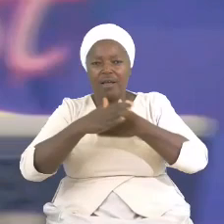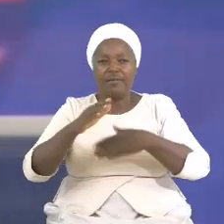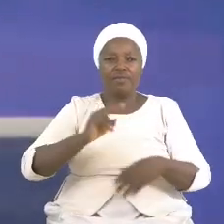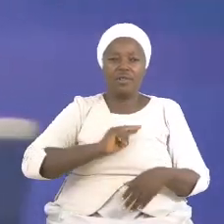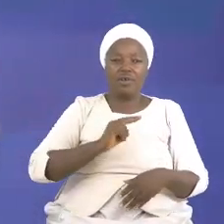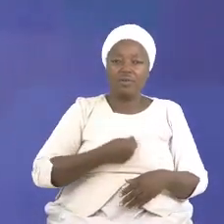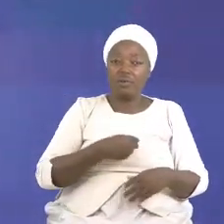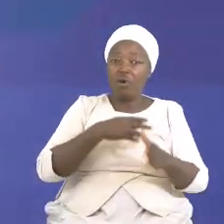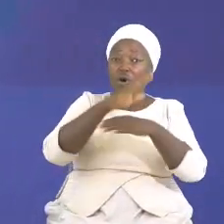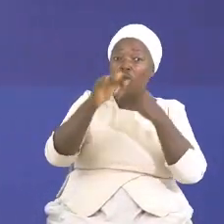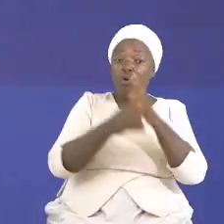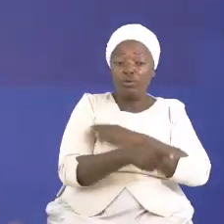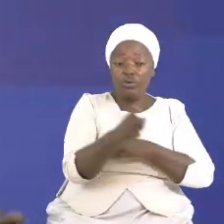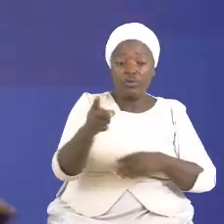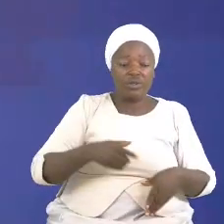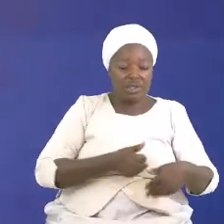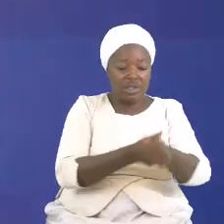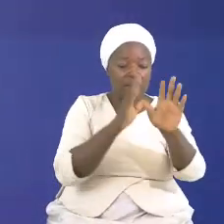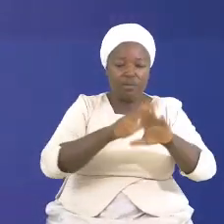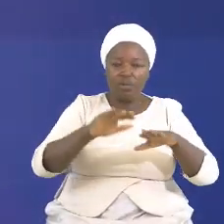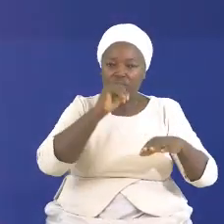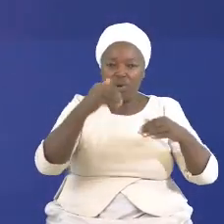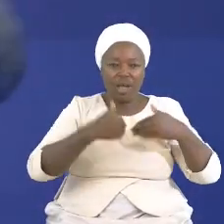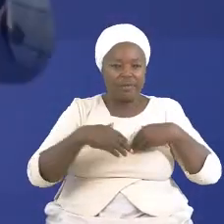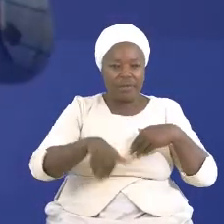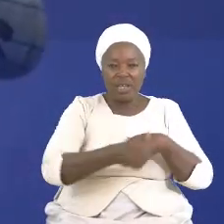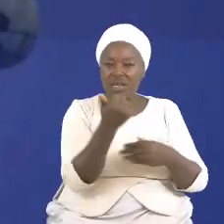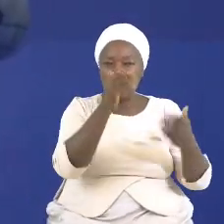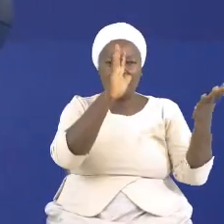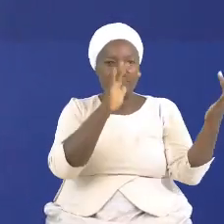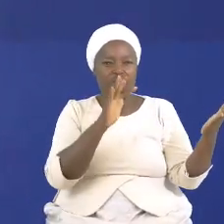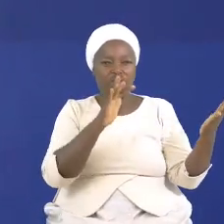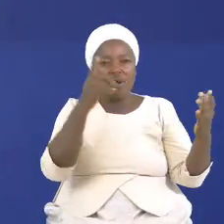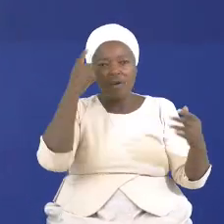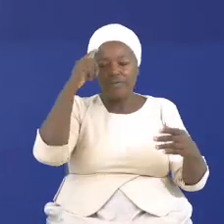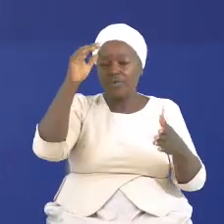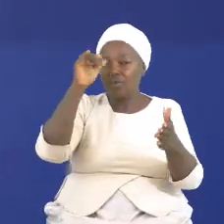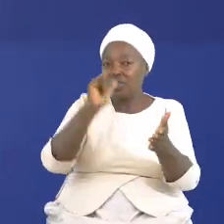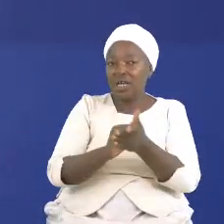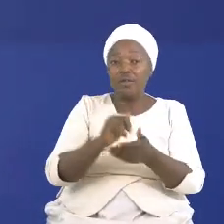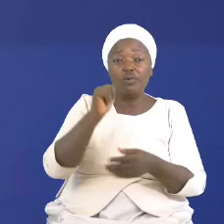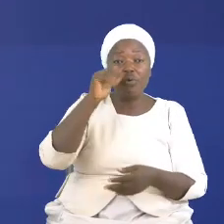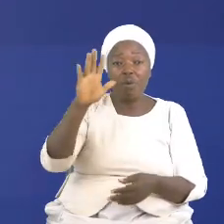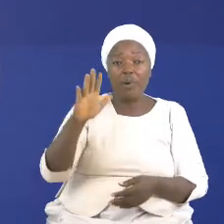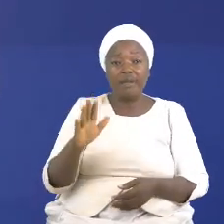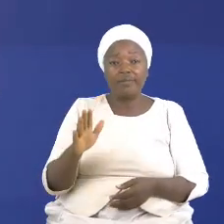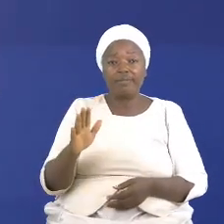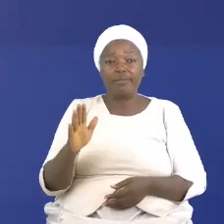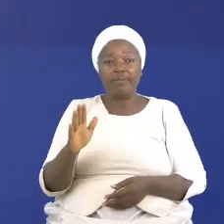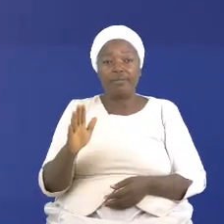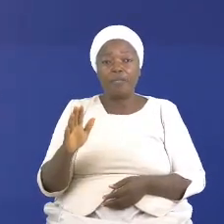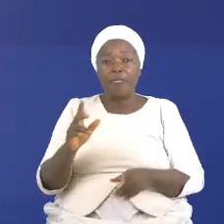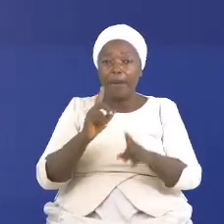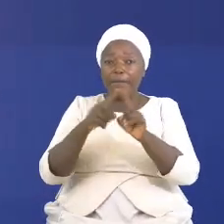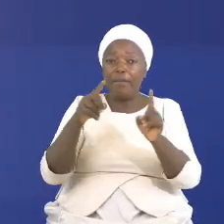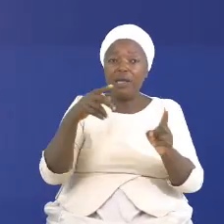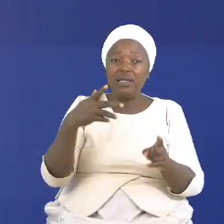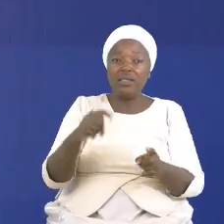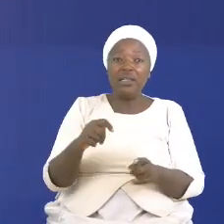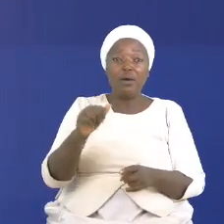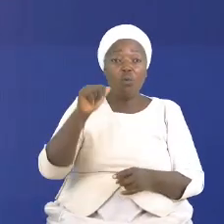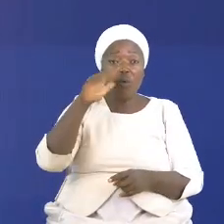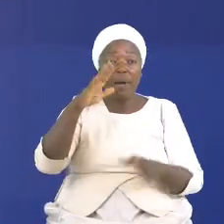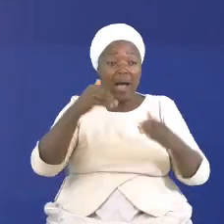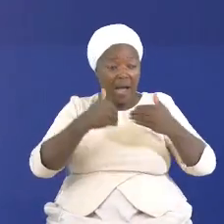any expectation for that woman. But the man had